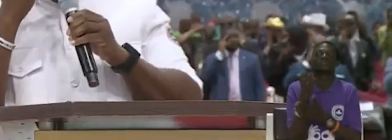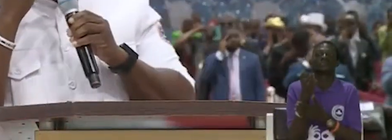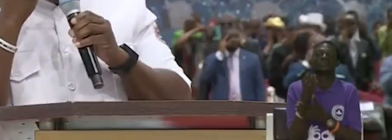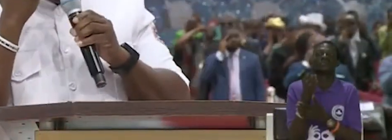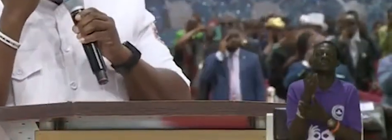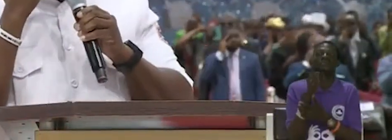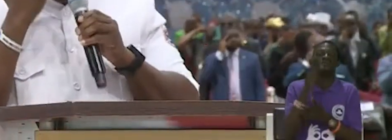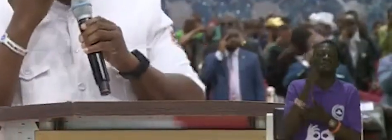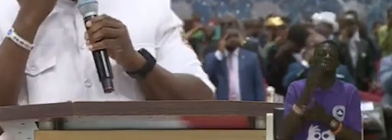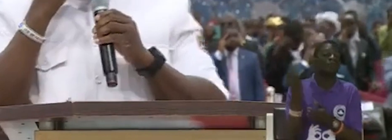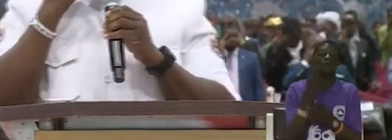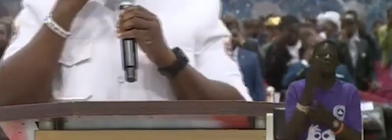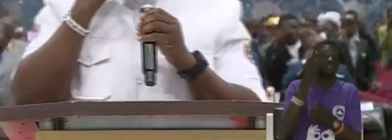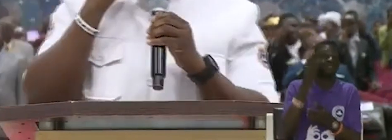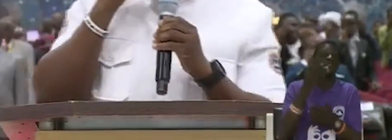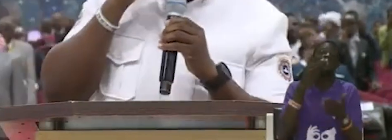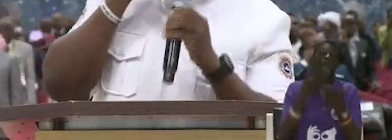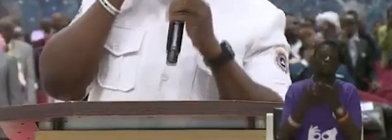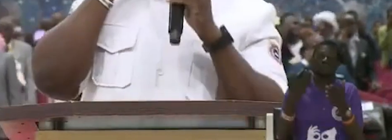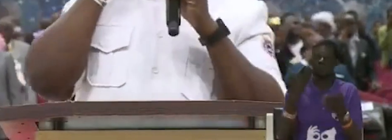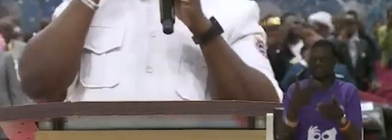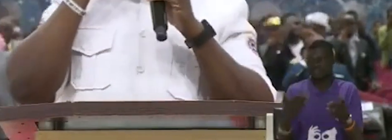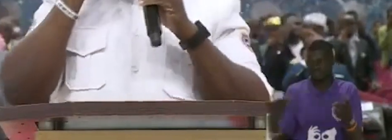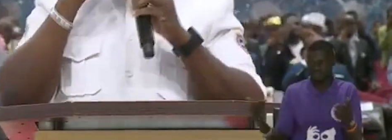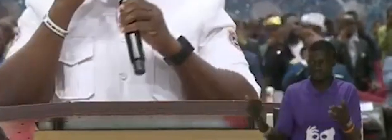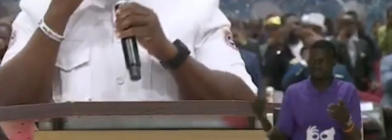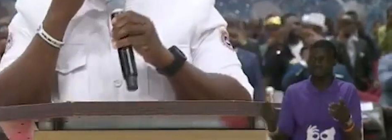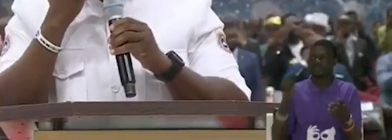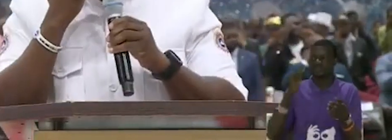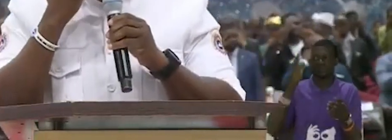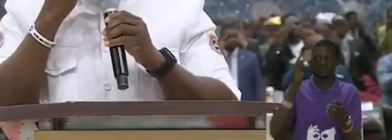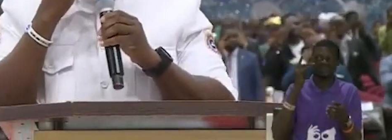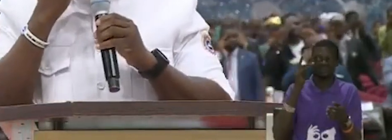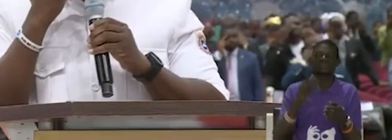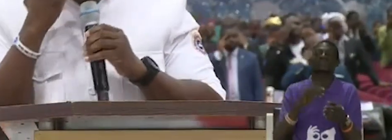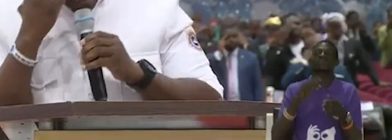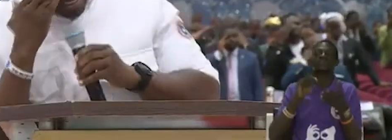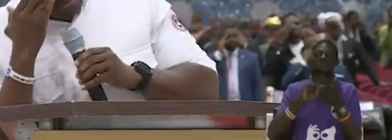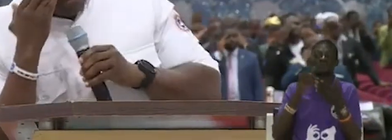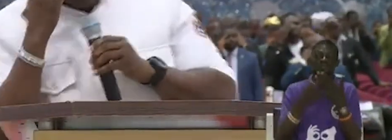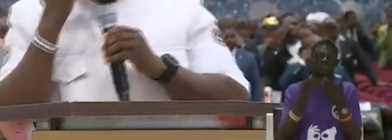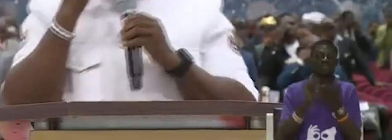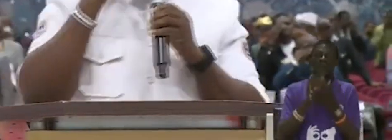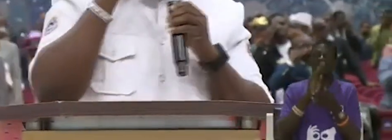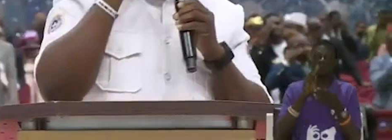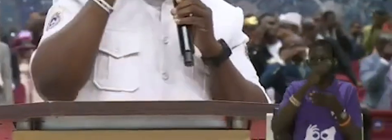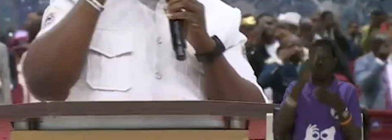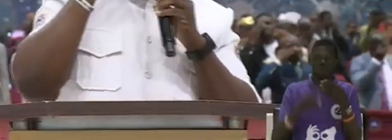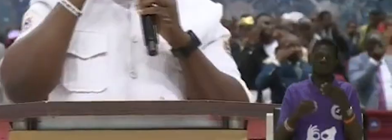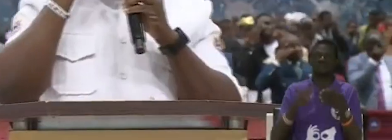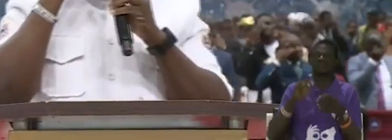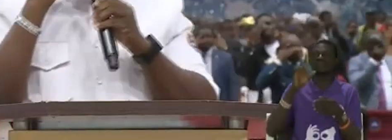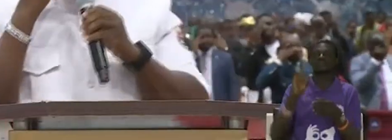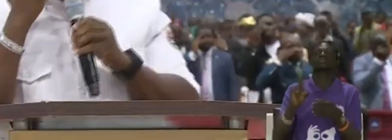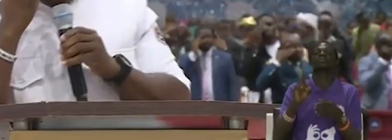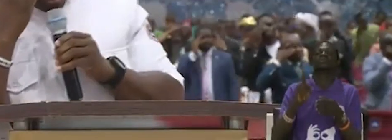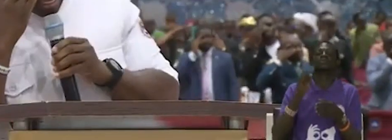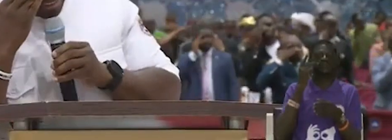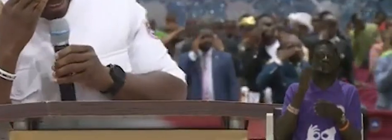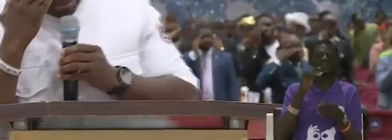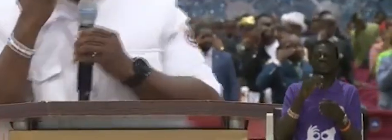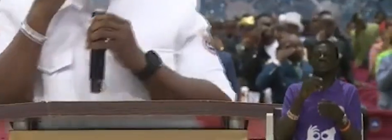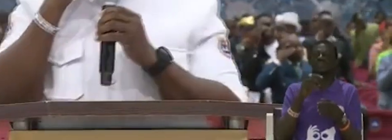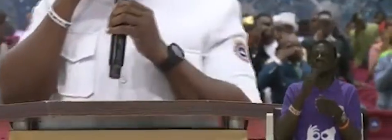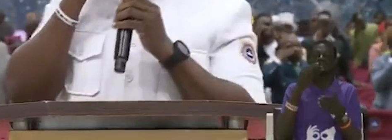You would only see good things. You will see the projects that will be completed. You will see a good